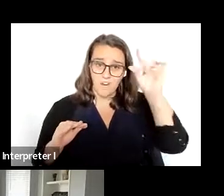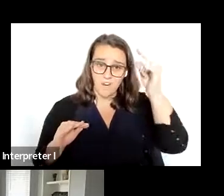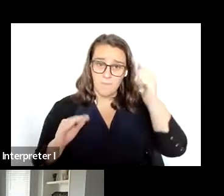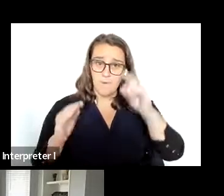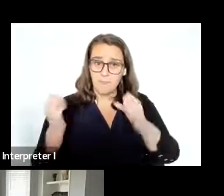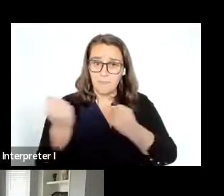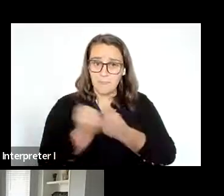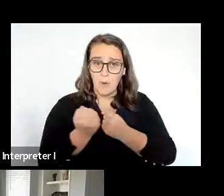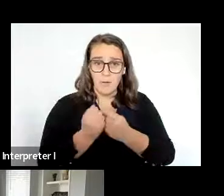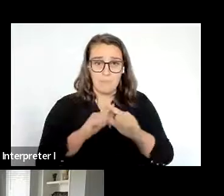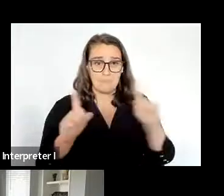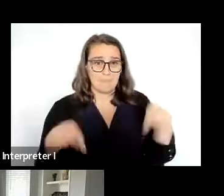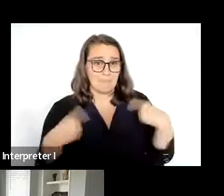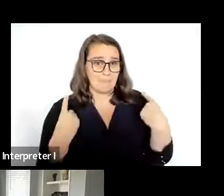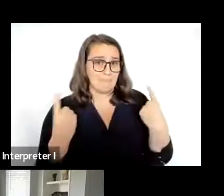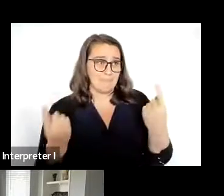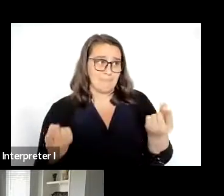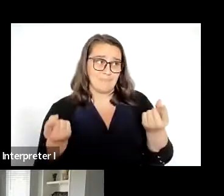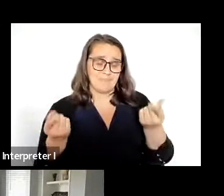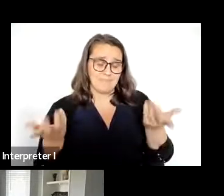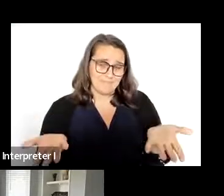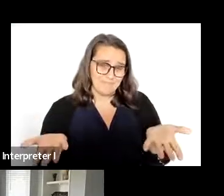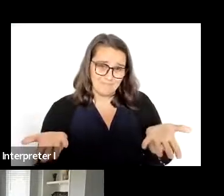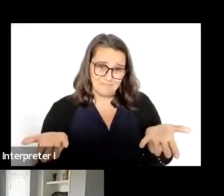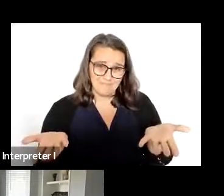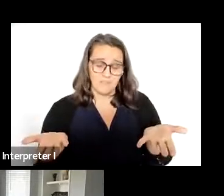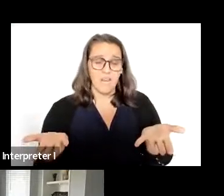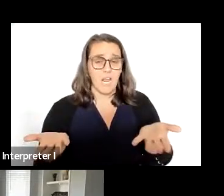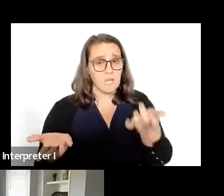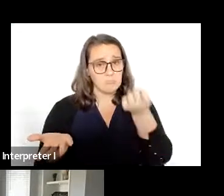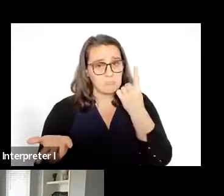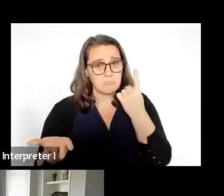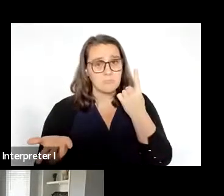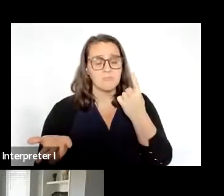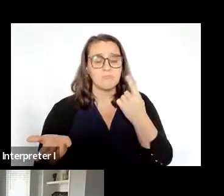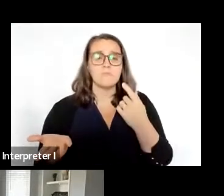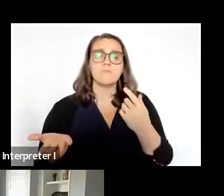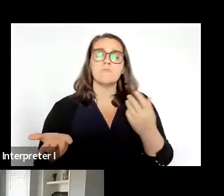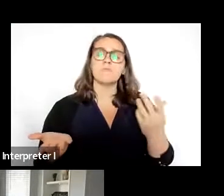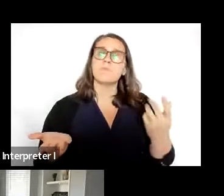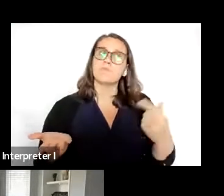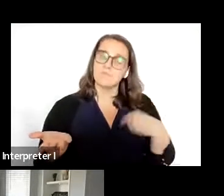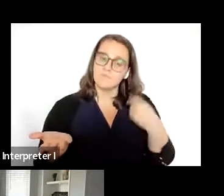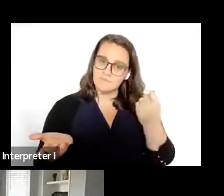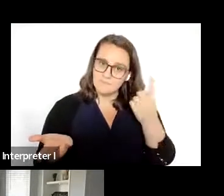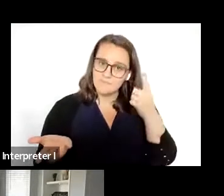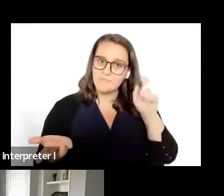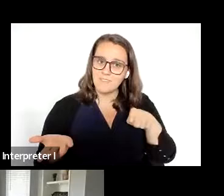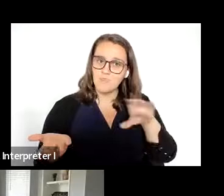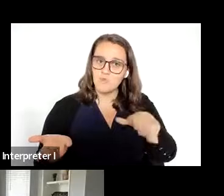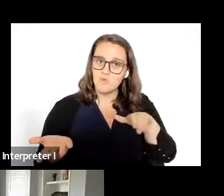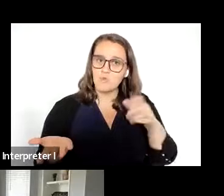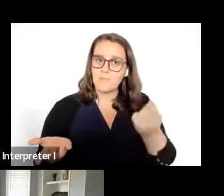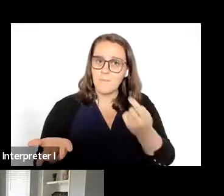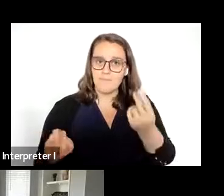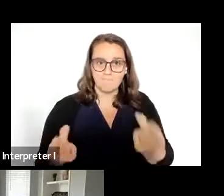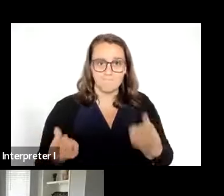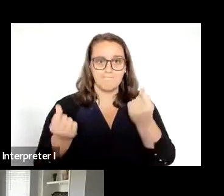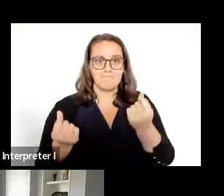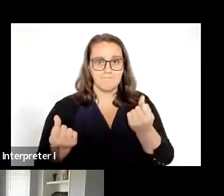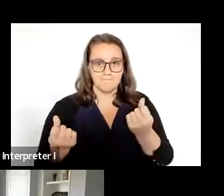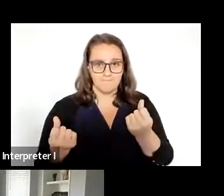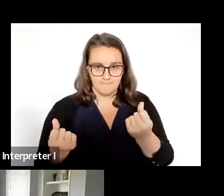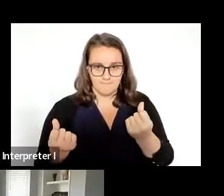this point. But I understand. And what I understand is that we must do something immediately. So I'm